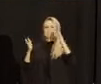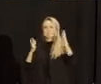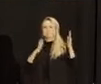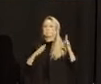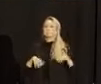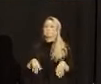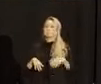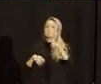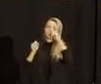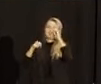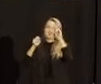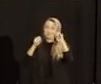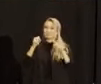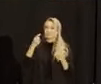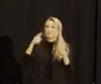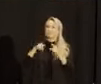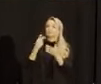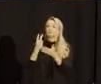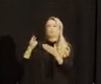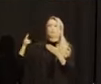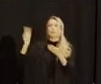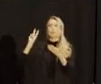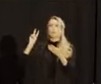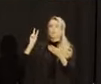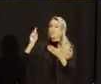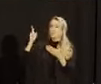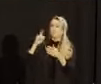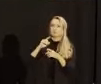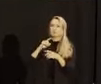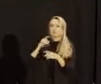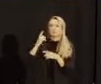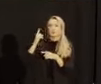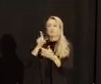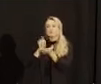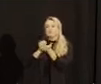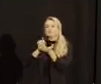I got a call 2 weeks ago from a reporter at 2 in the morning,